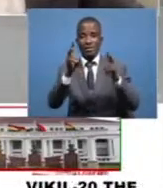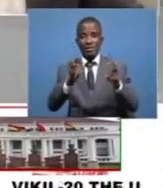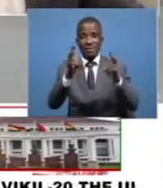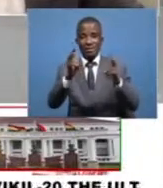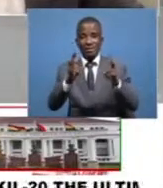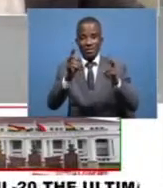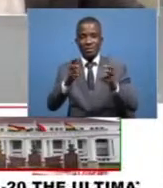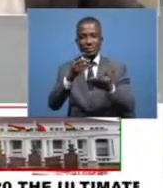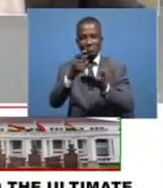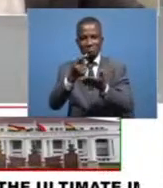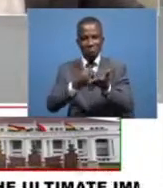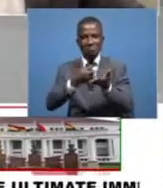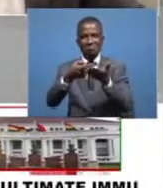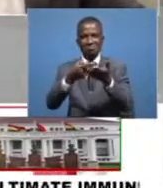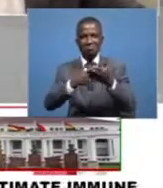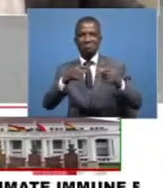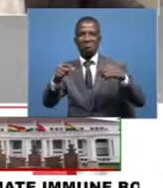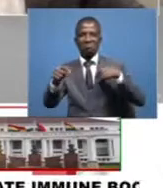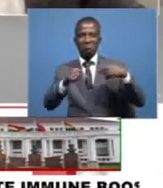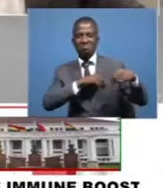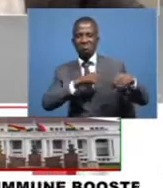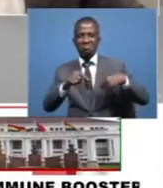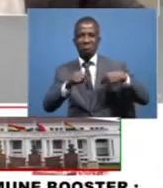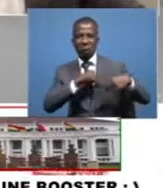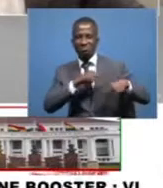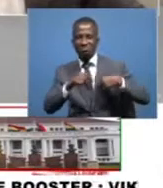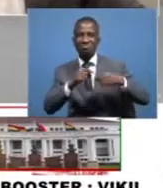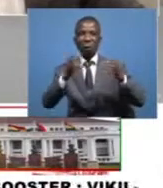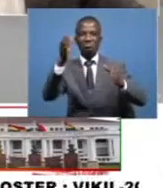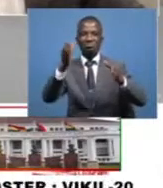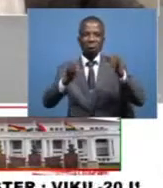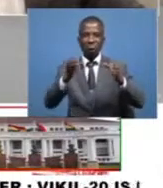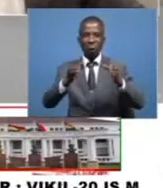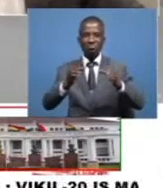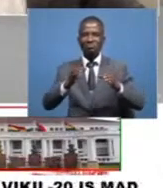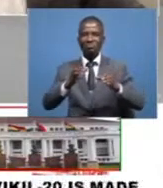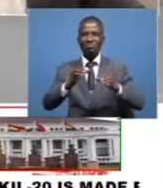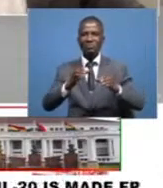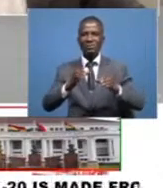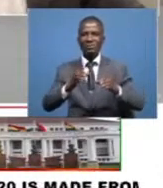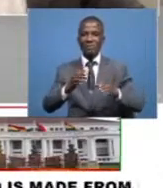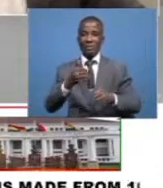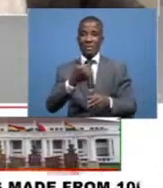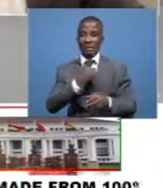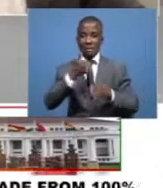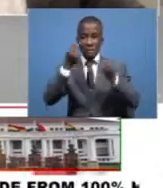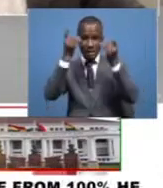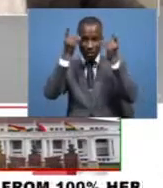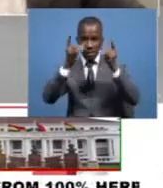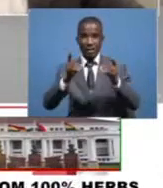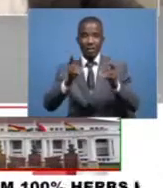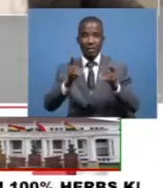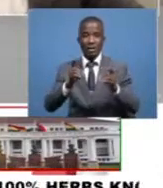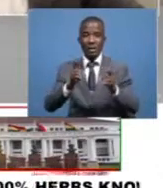stage of the proceedings, a court, either on its own motion or upon an application by a party